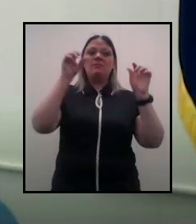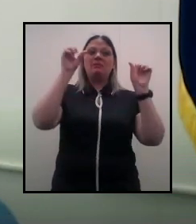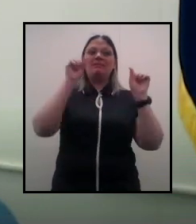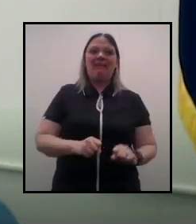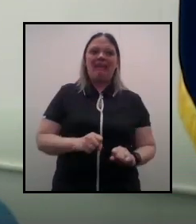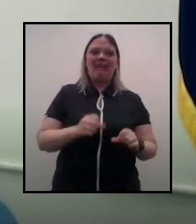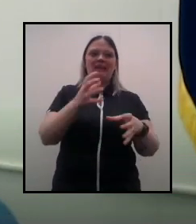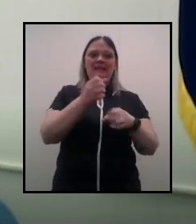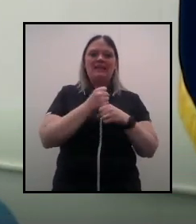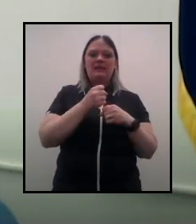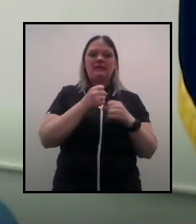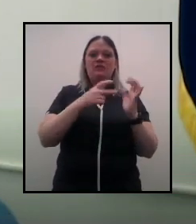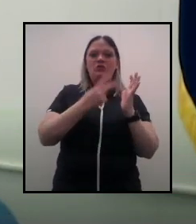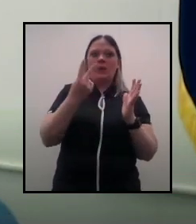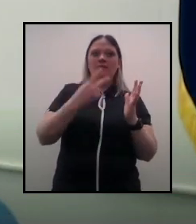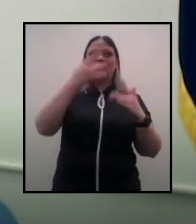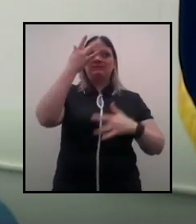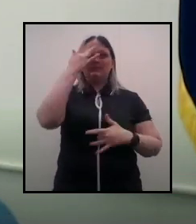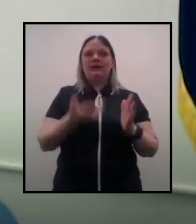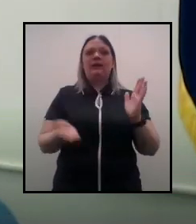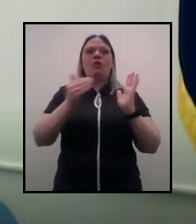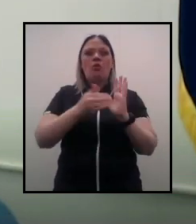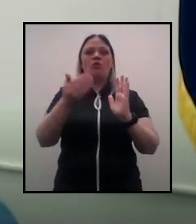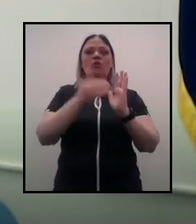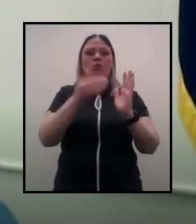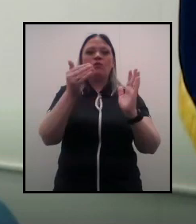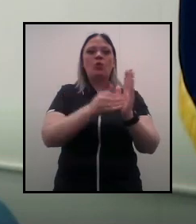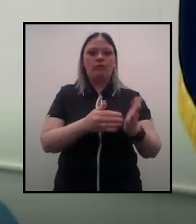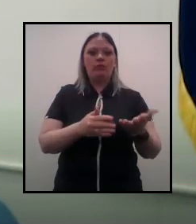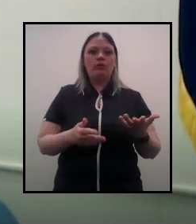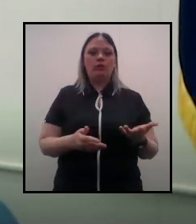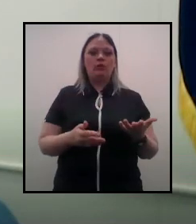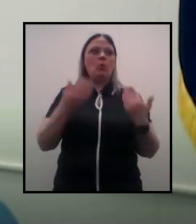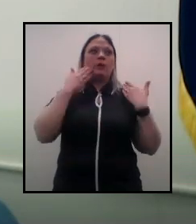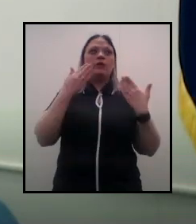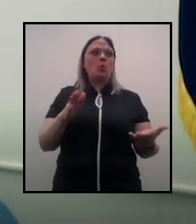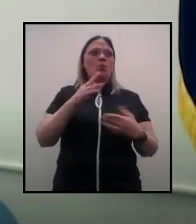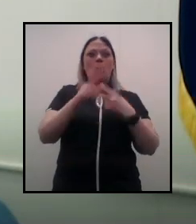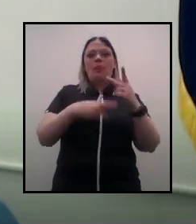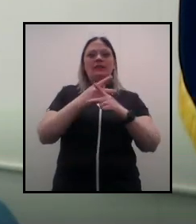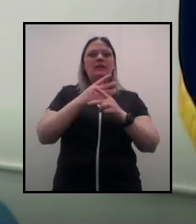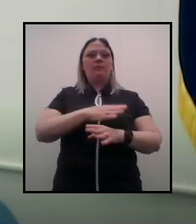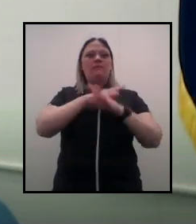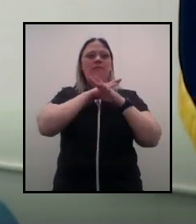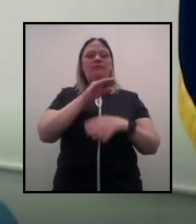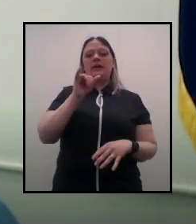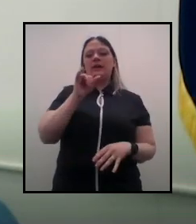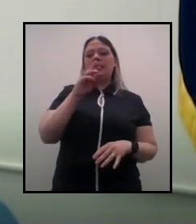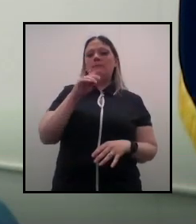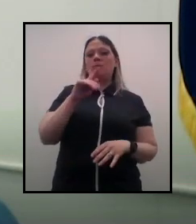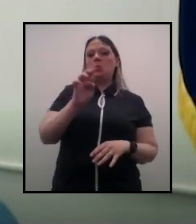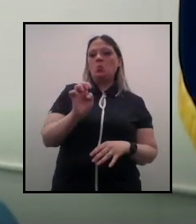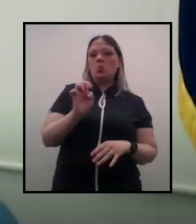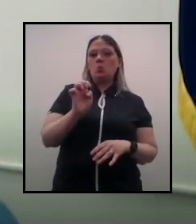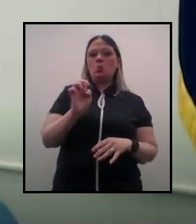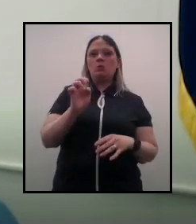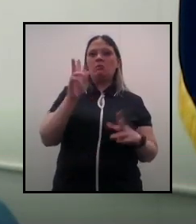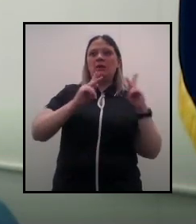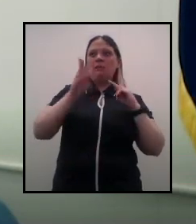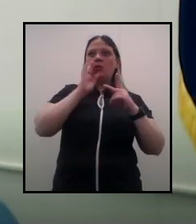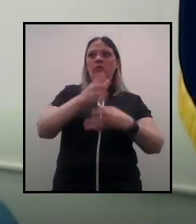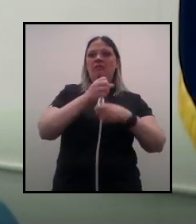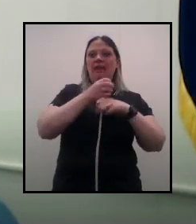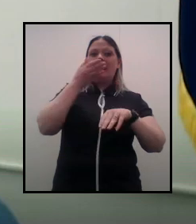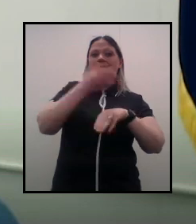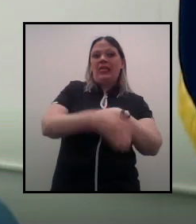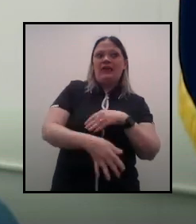reinfected. So just we really don't know what level of immune protection will people receive after being